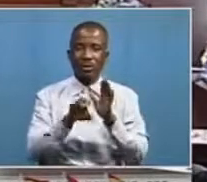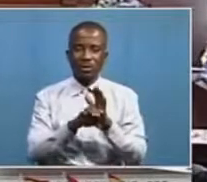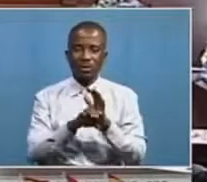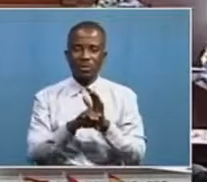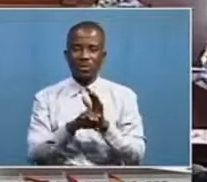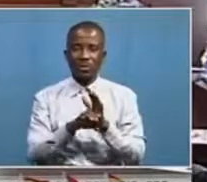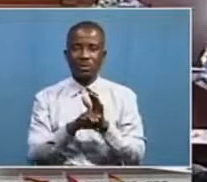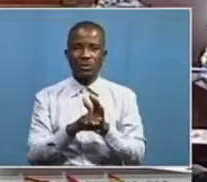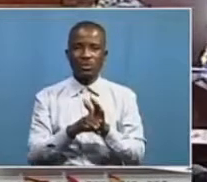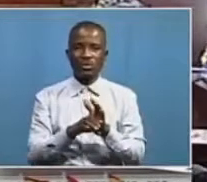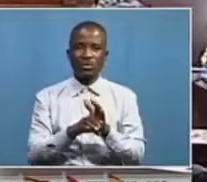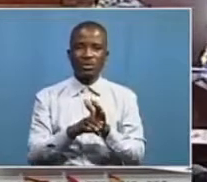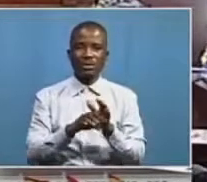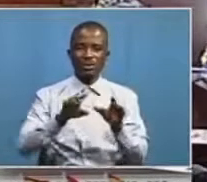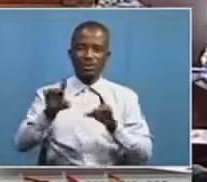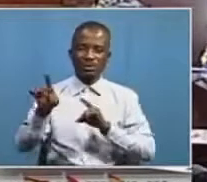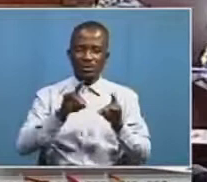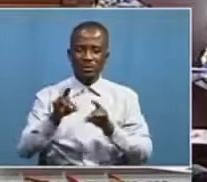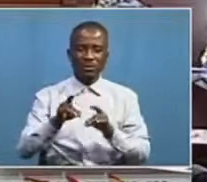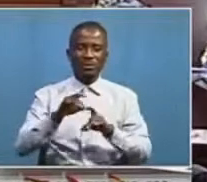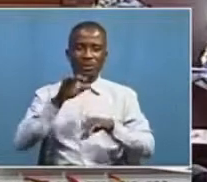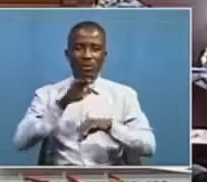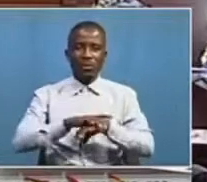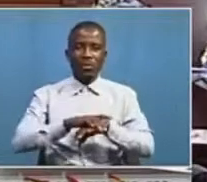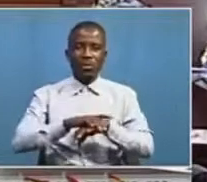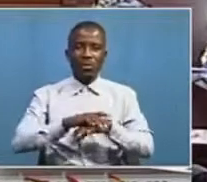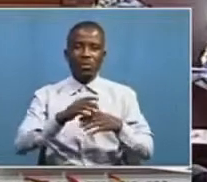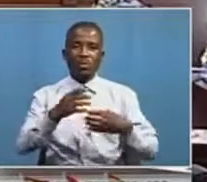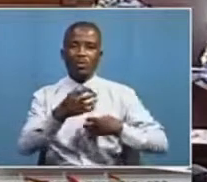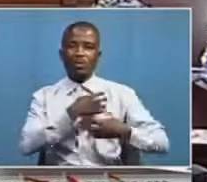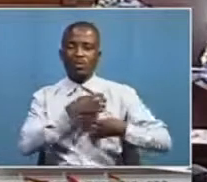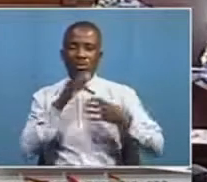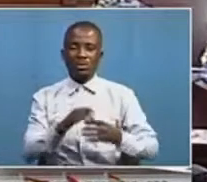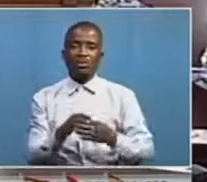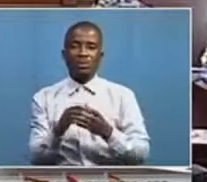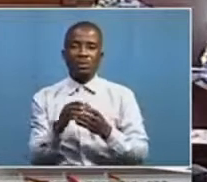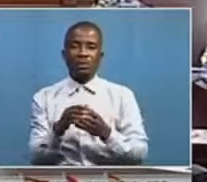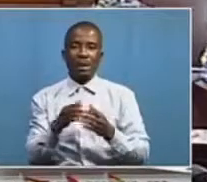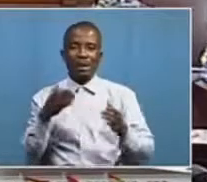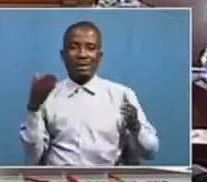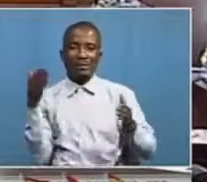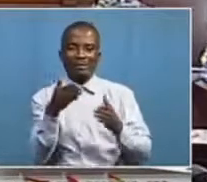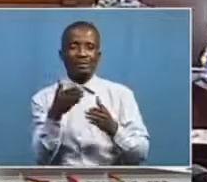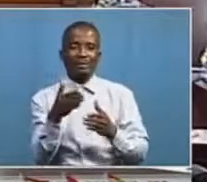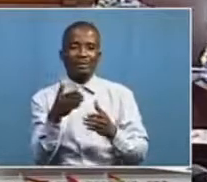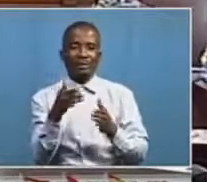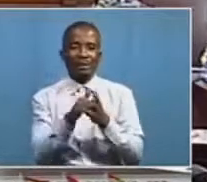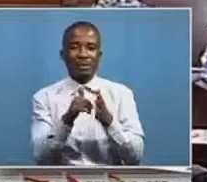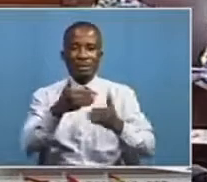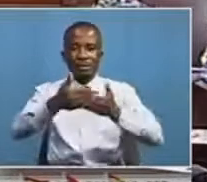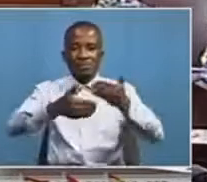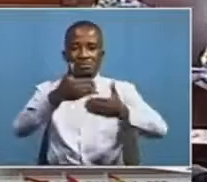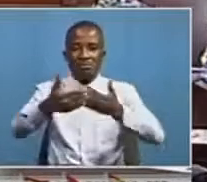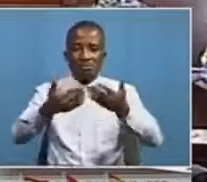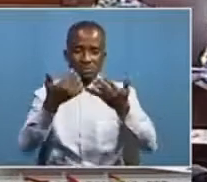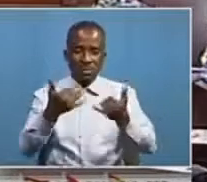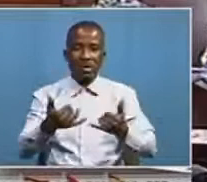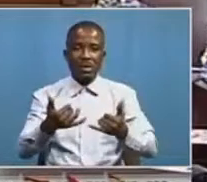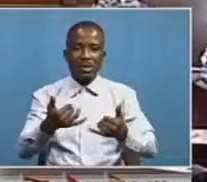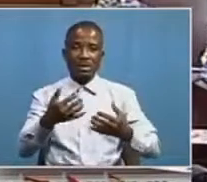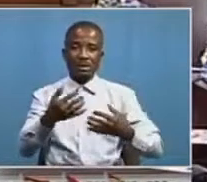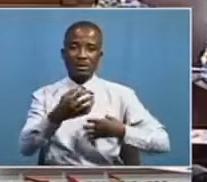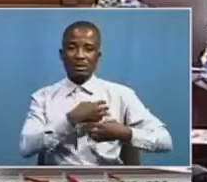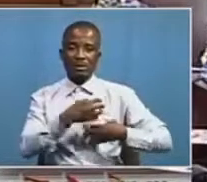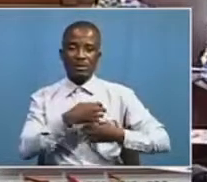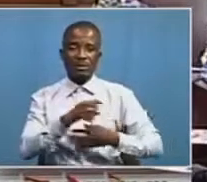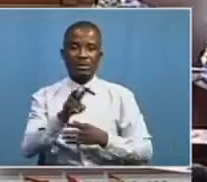1992 Constitution does rest on the petitioner who has mounted the challenge against the said process. In the instant petition, two